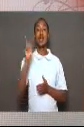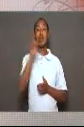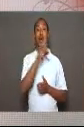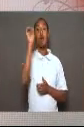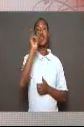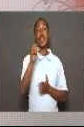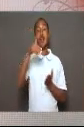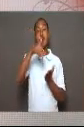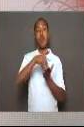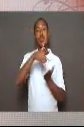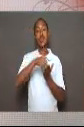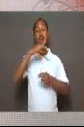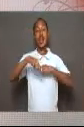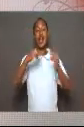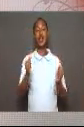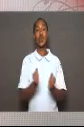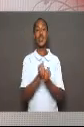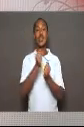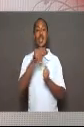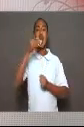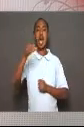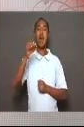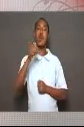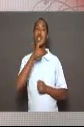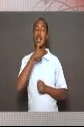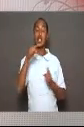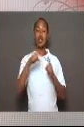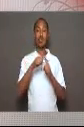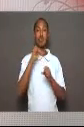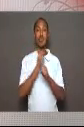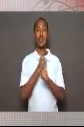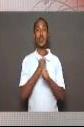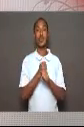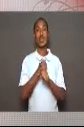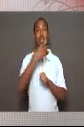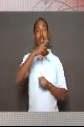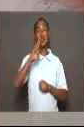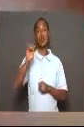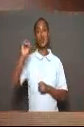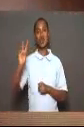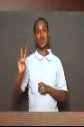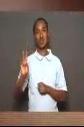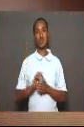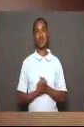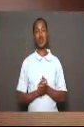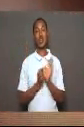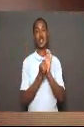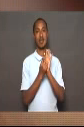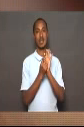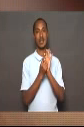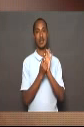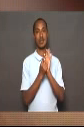Peroxides also react with aqueous acids to produce hydrogen peroxide. For